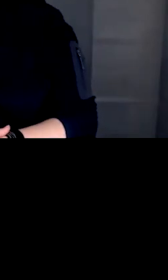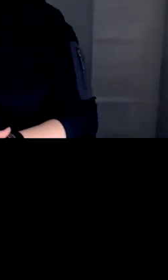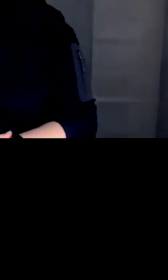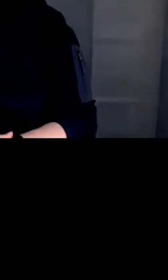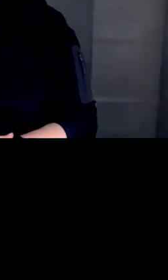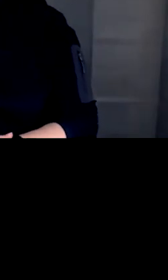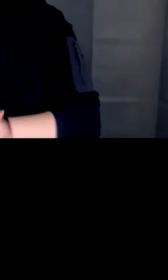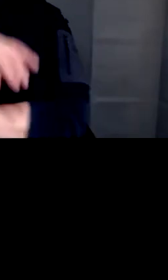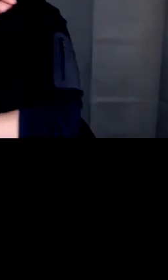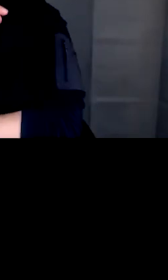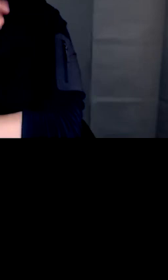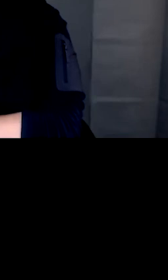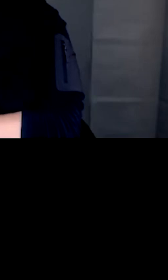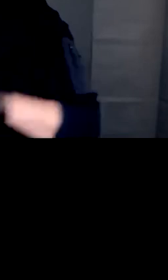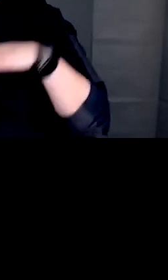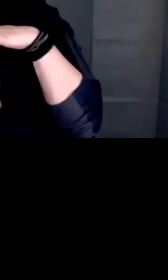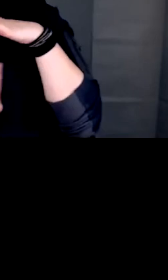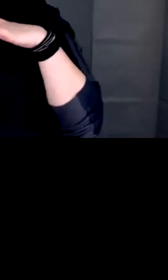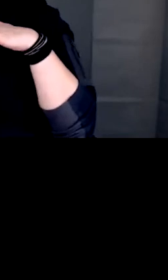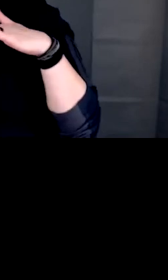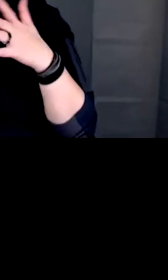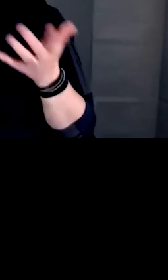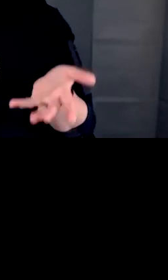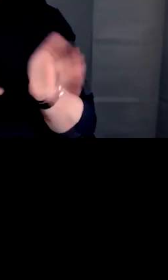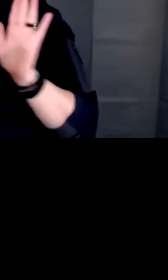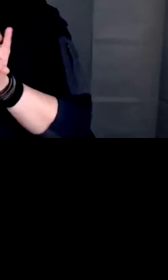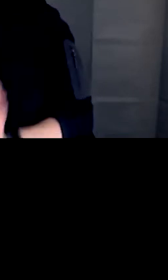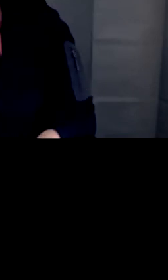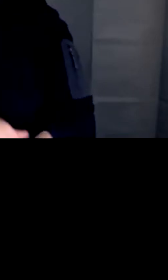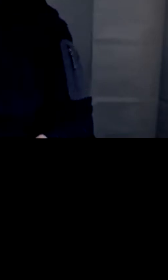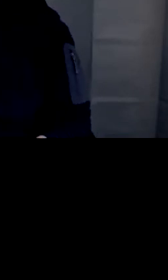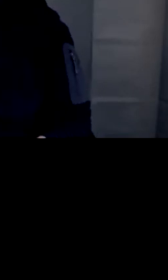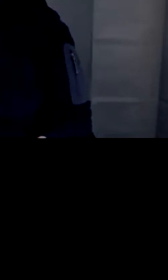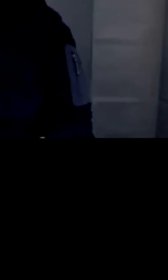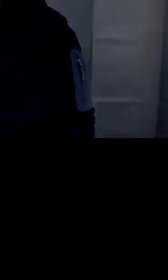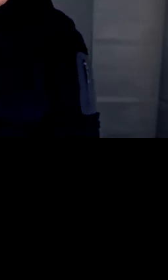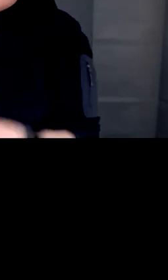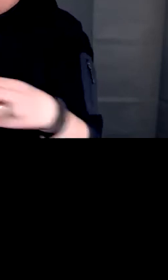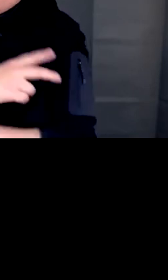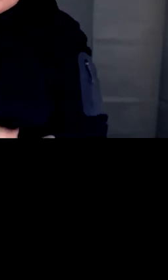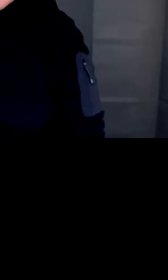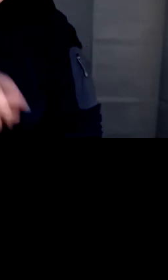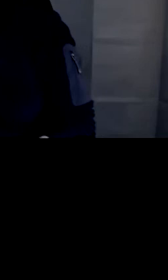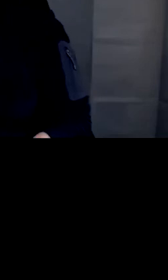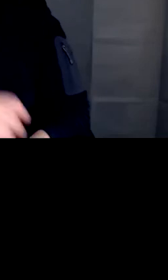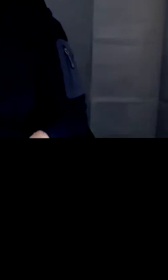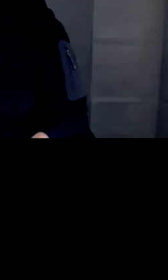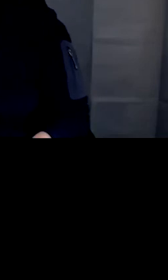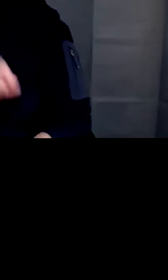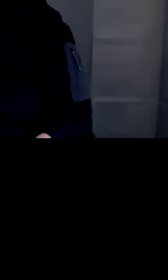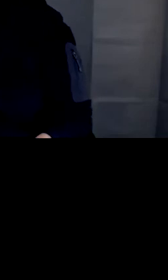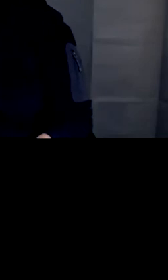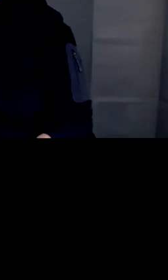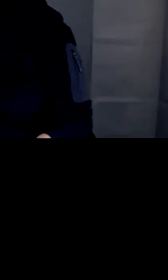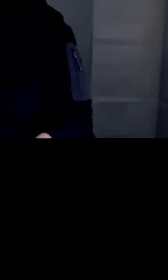that isolation is bad at many levels in The worst of life. If you isolate neural